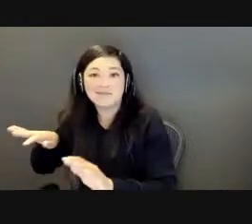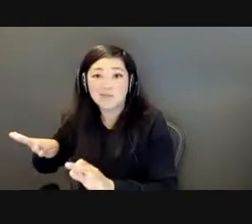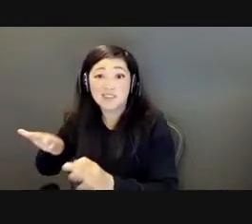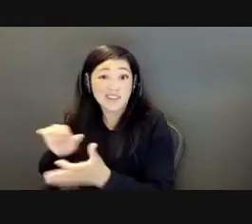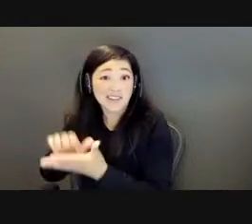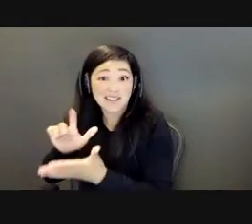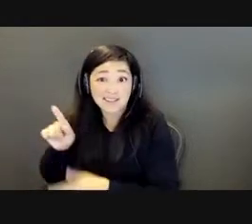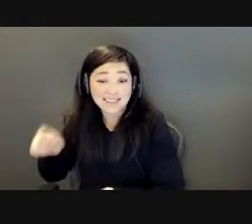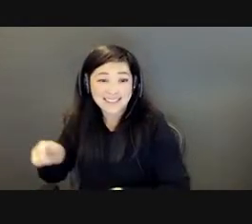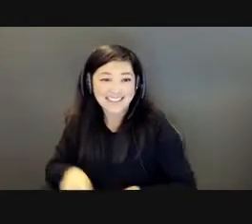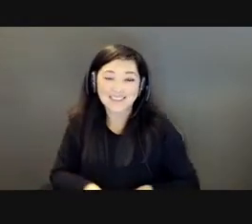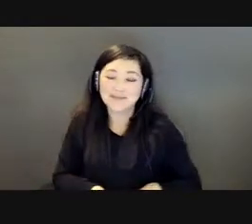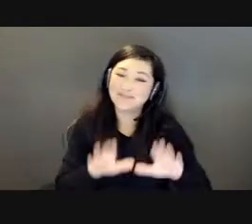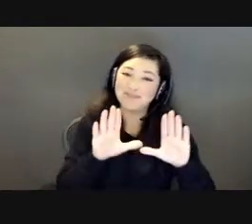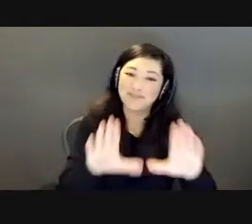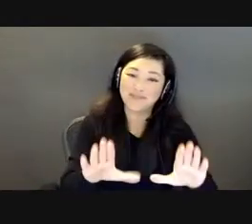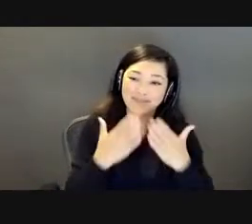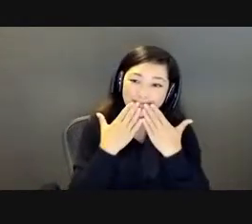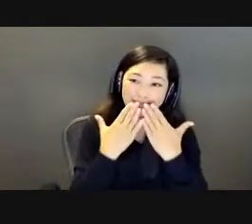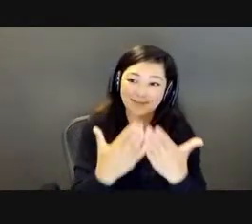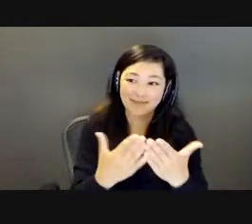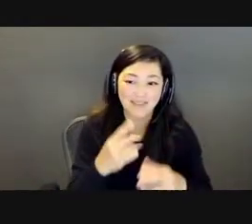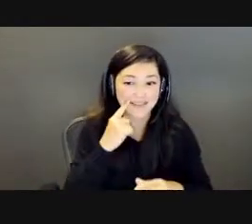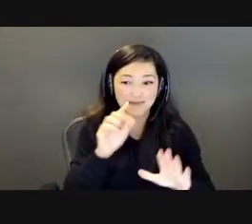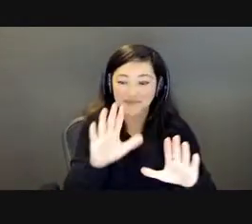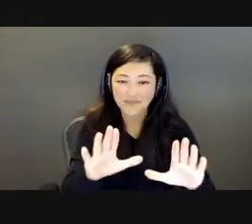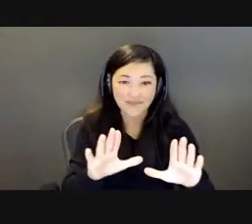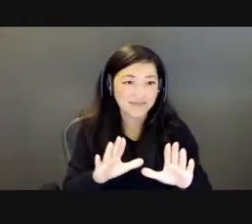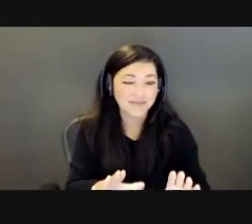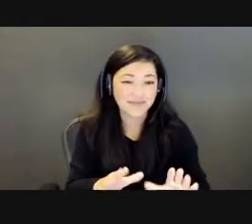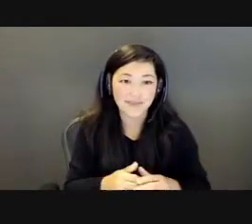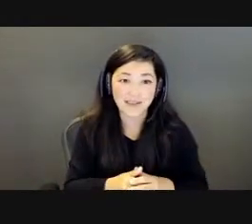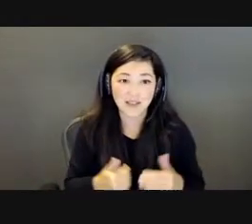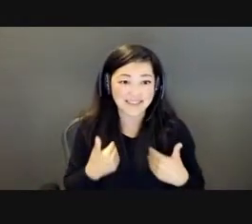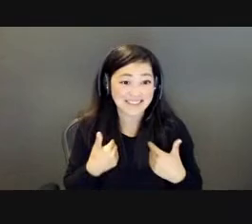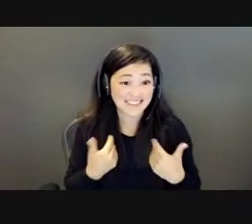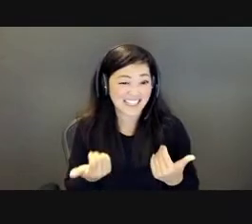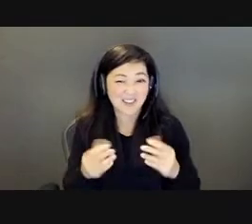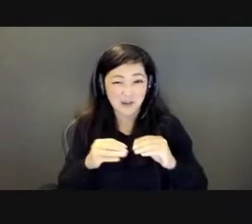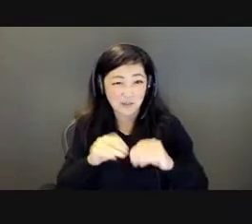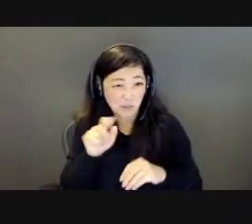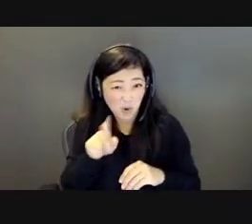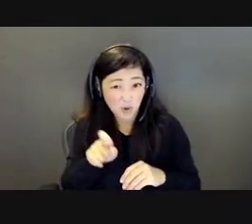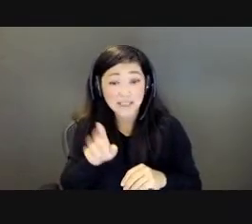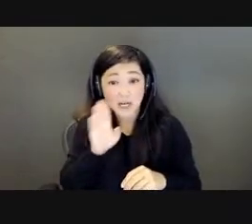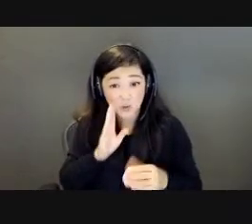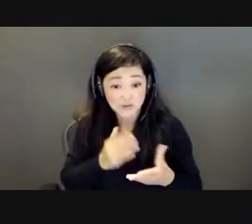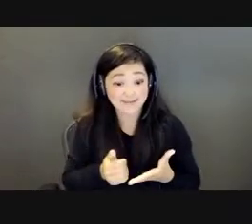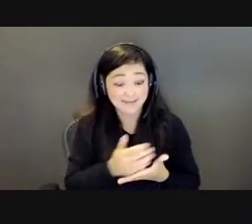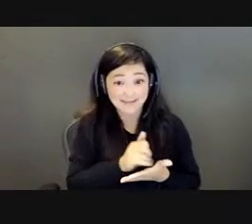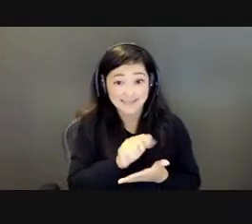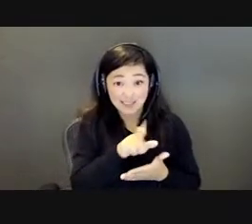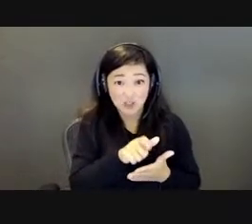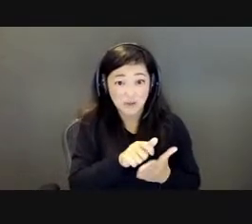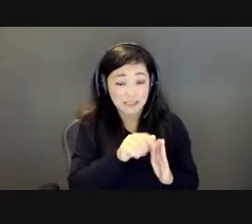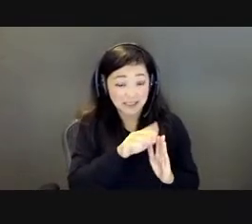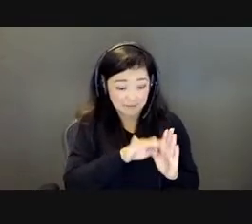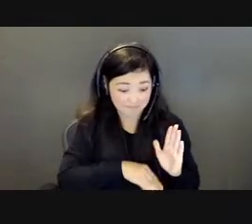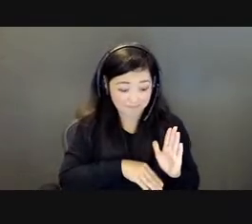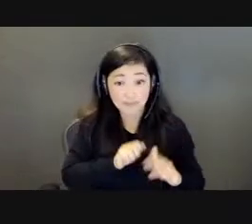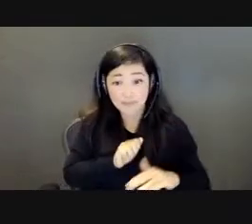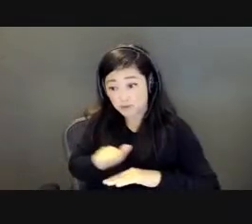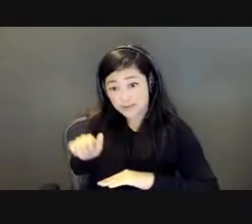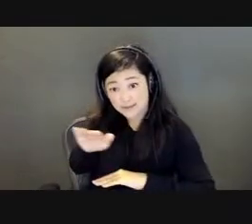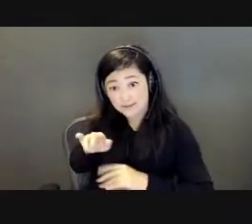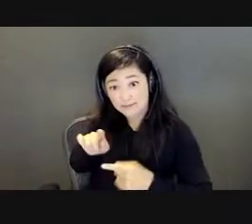Amazing. Thank you. I think this was fantastic, Lisa. And we did have a bunch more questions that we will collect and we will send to you. If you're